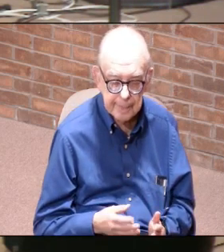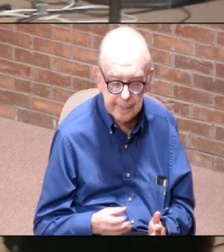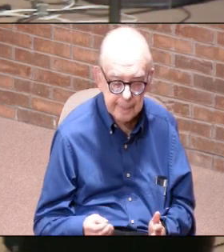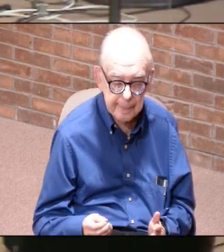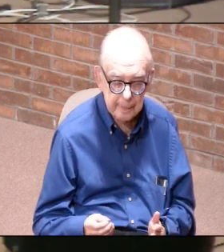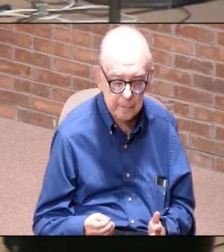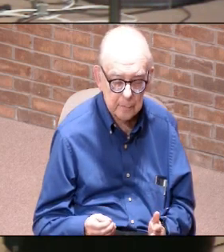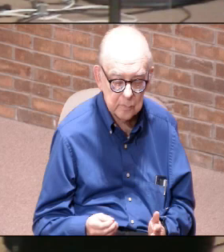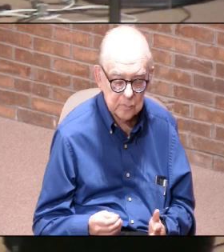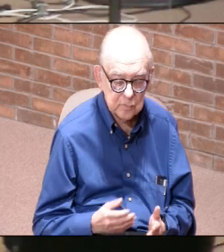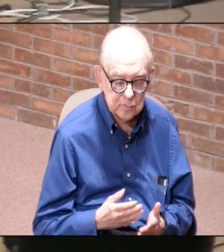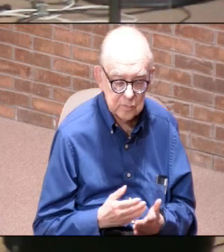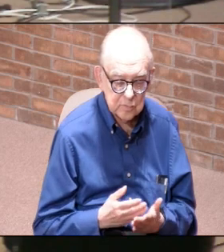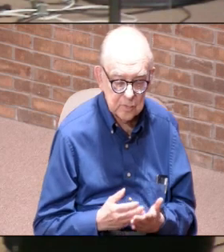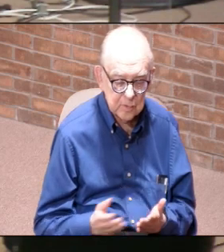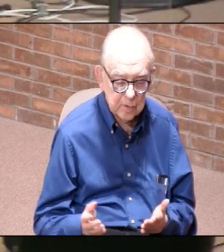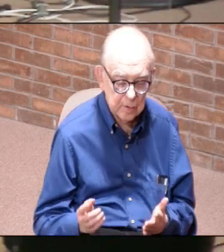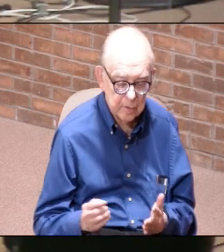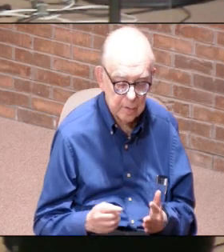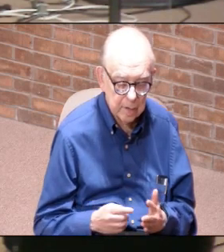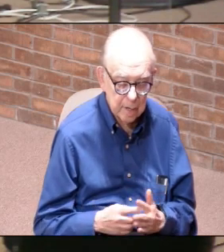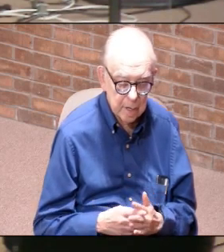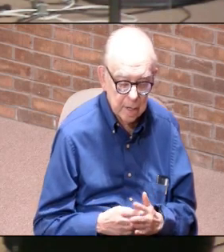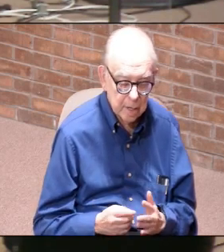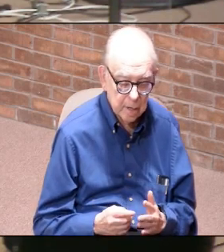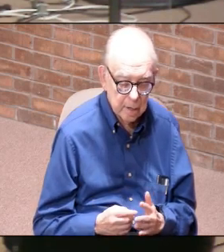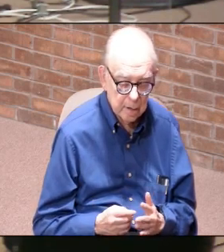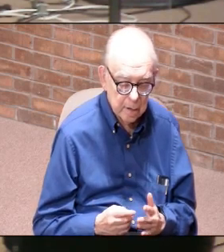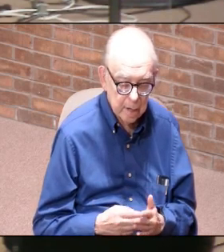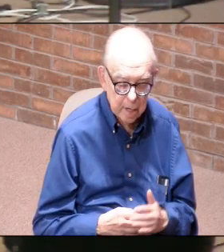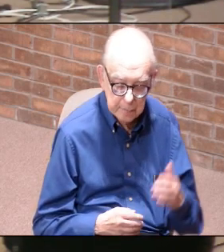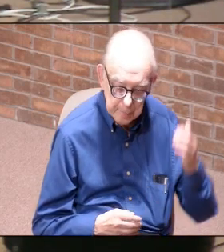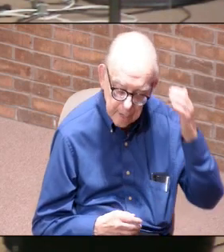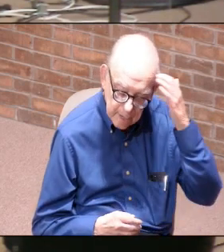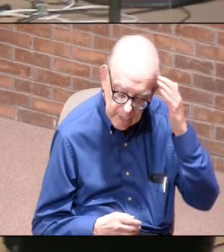and something pops into my head and it's not from God?